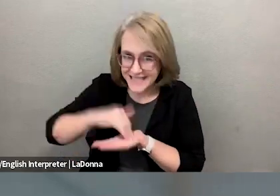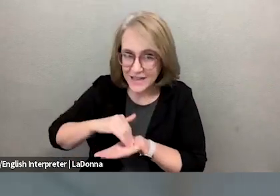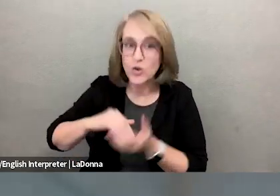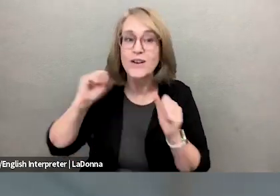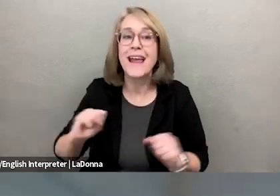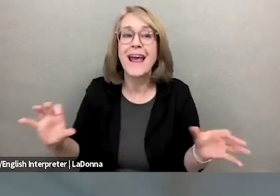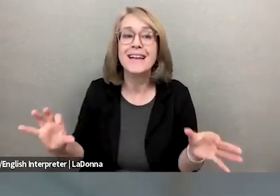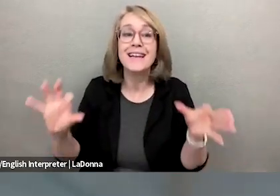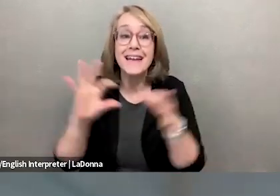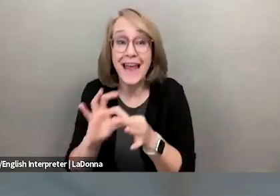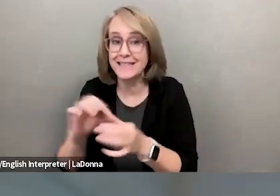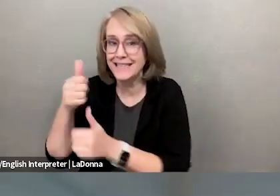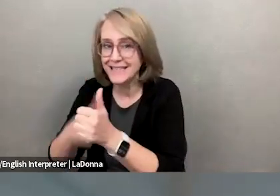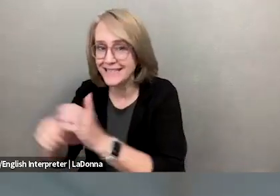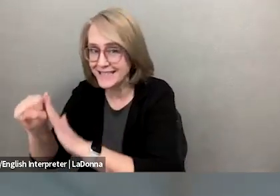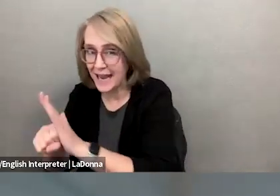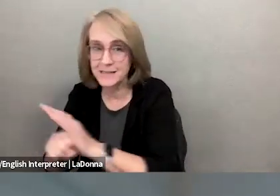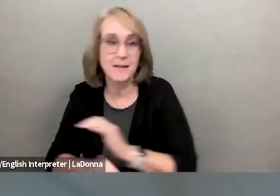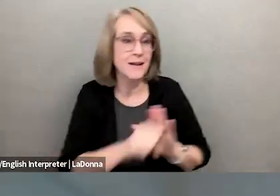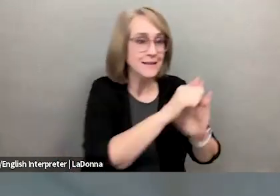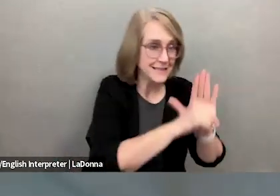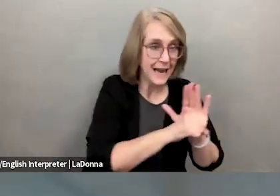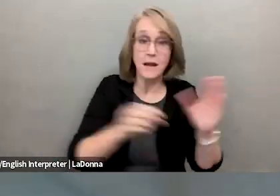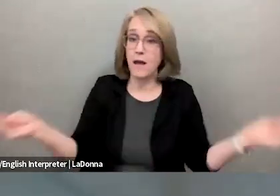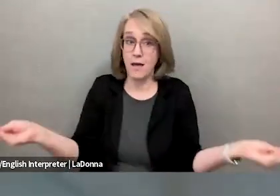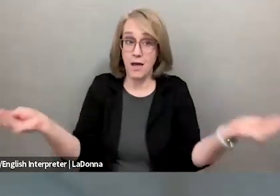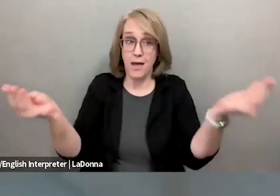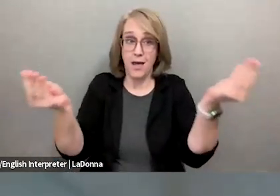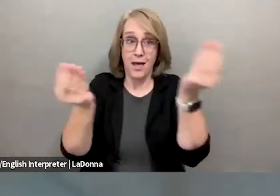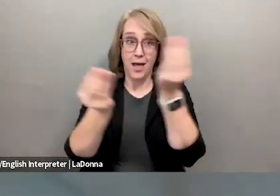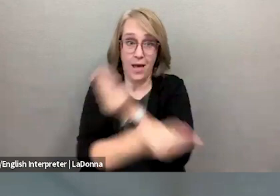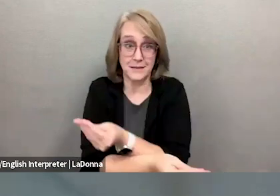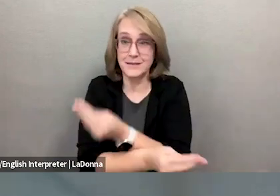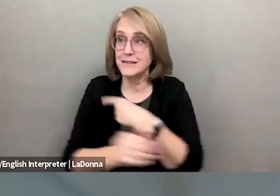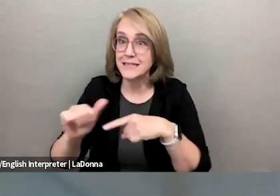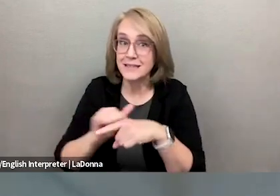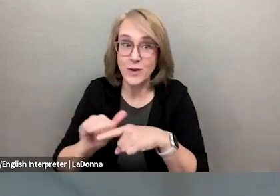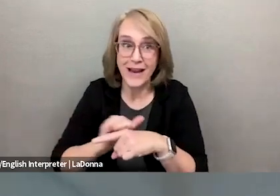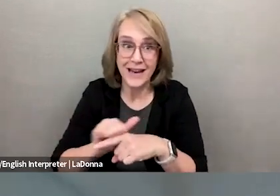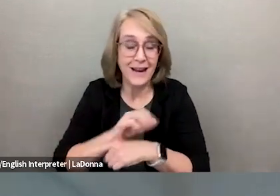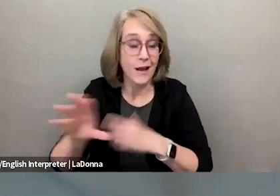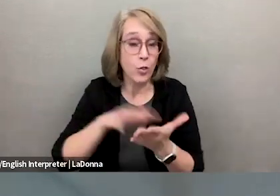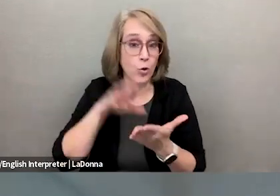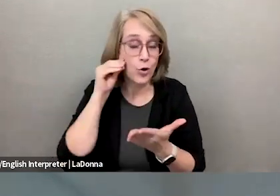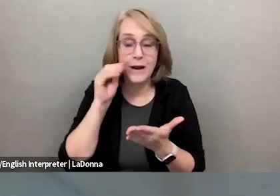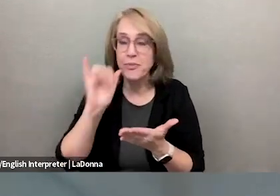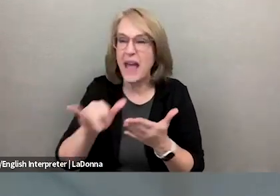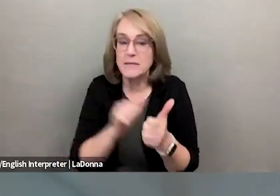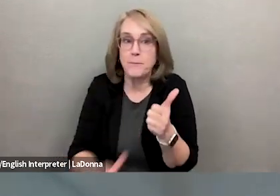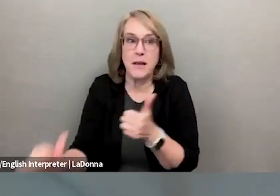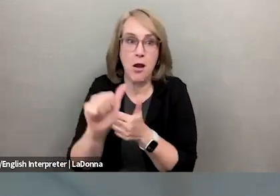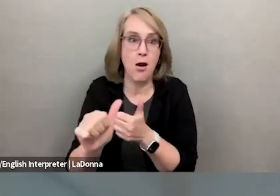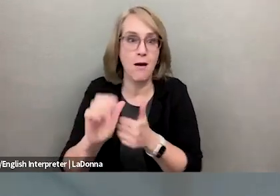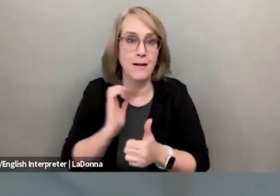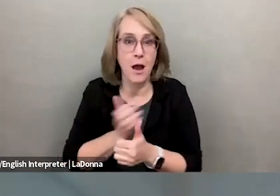states to each other and facilitate interstate learning. And that is so important for moving beyond